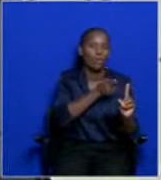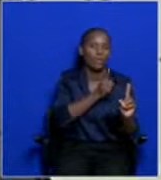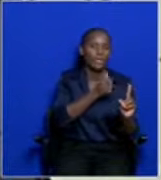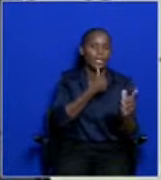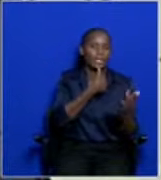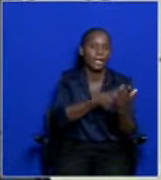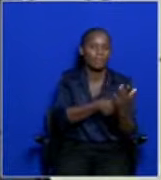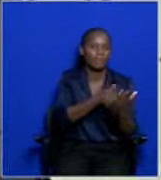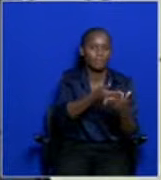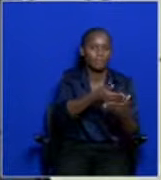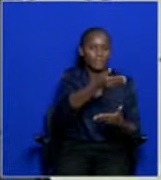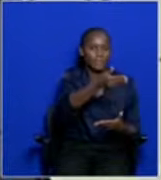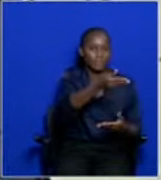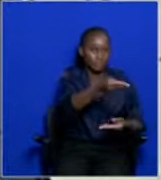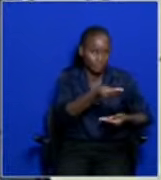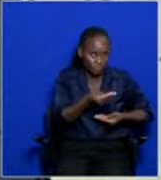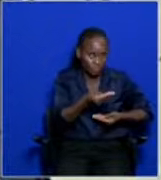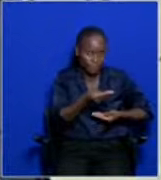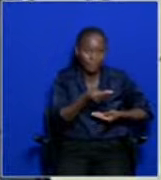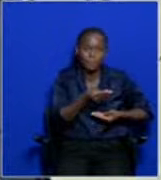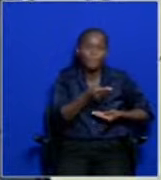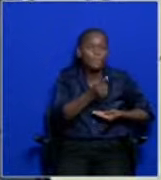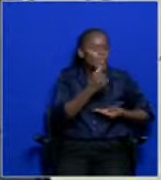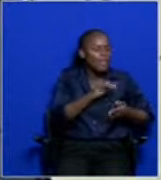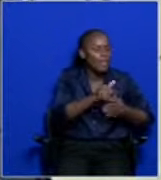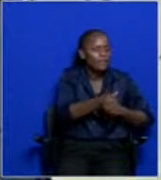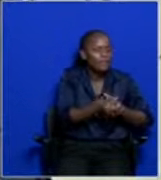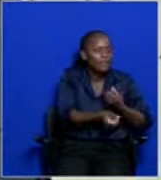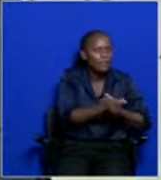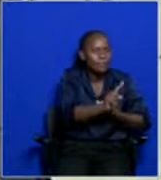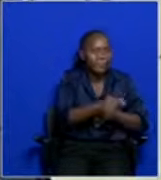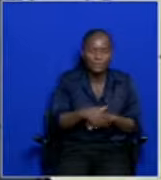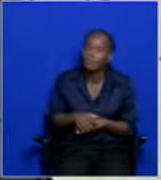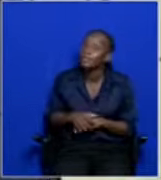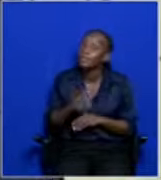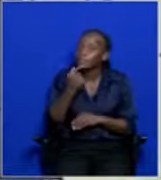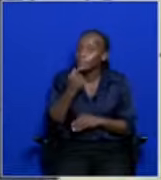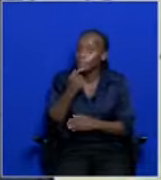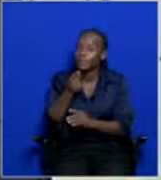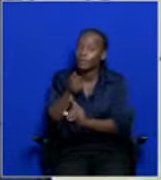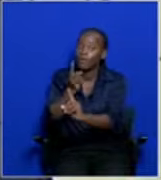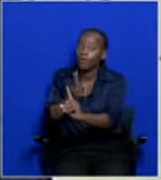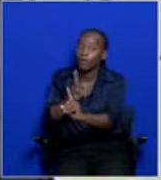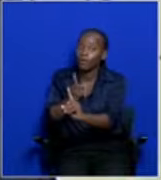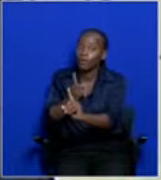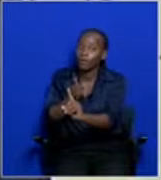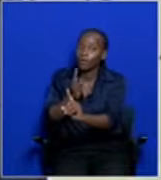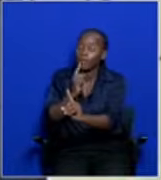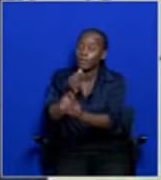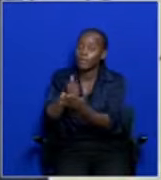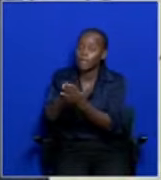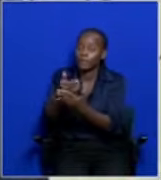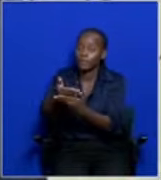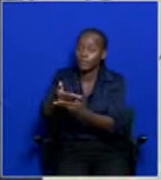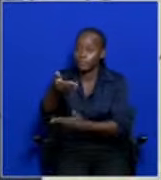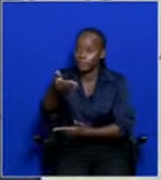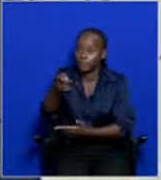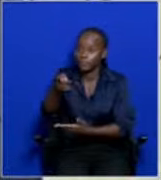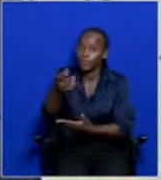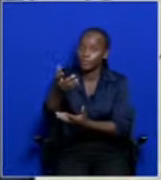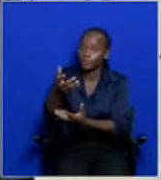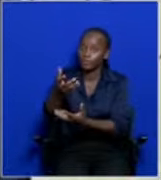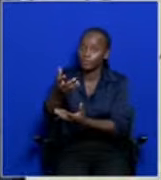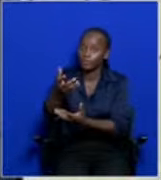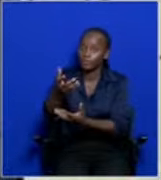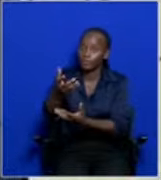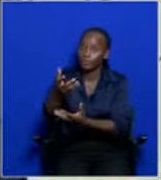Zilas Mkonazi's statement, depending on what he's gonna say, if indeed,